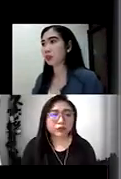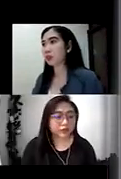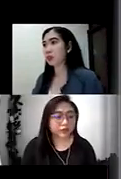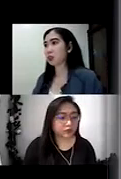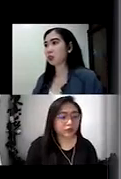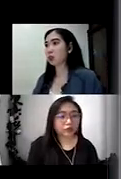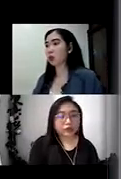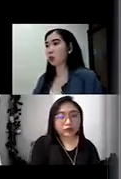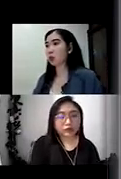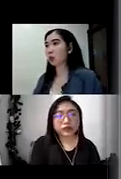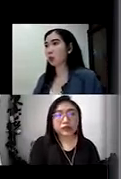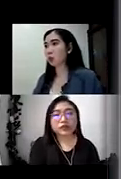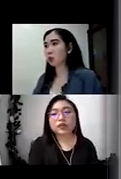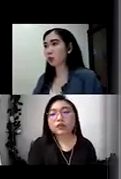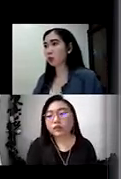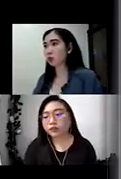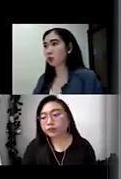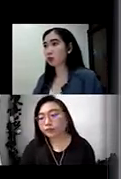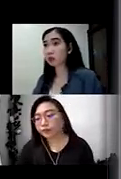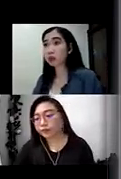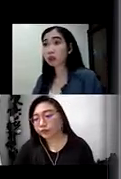Yeah. So,